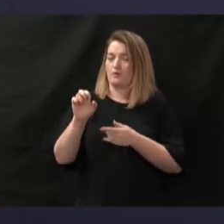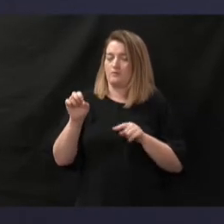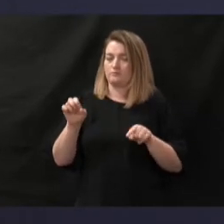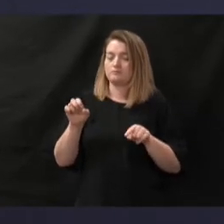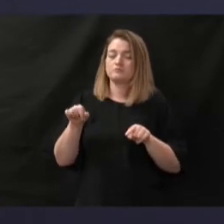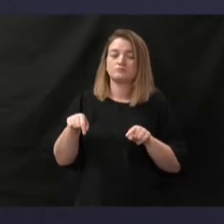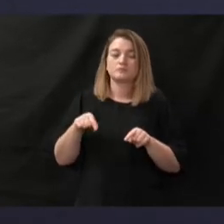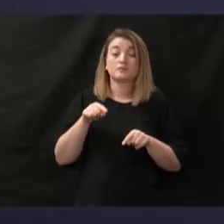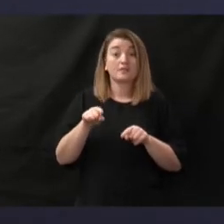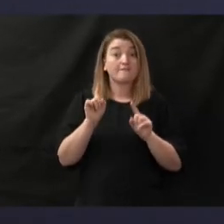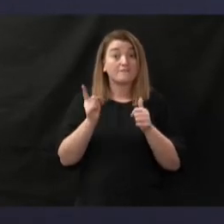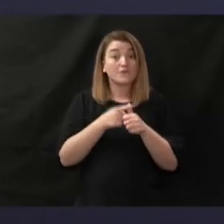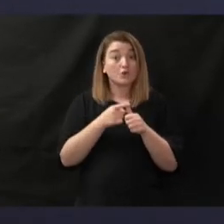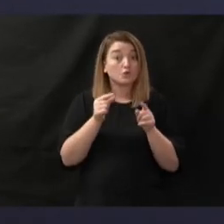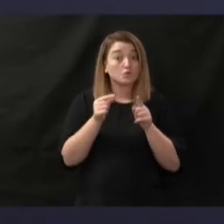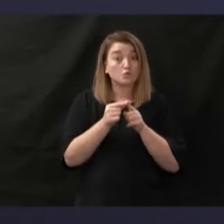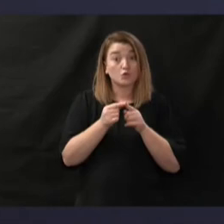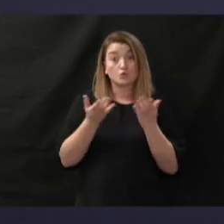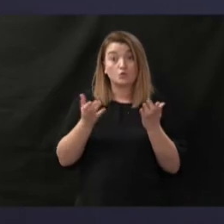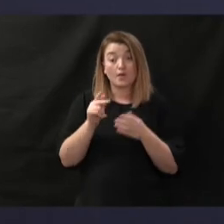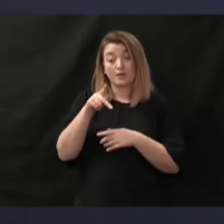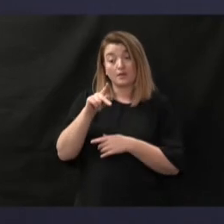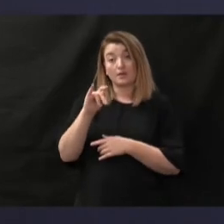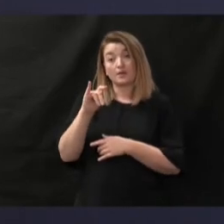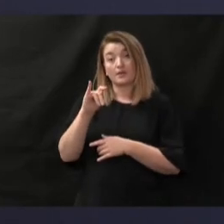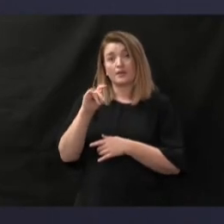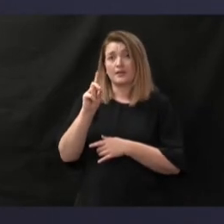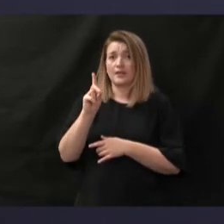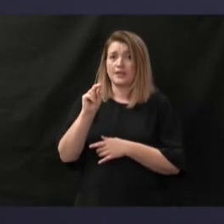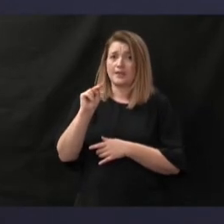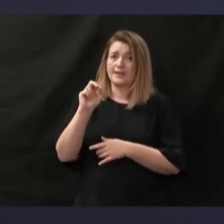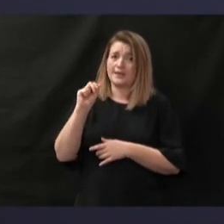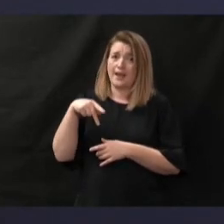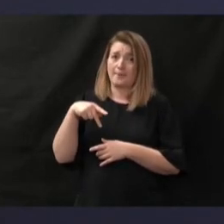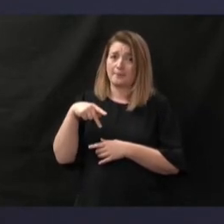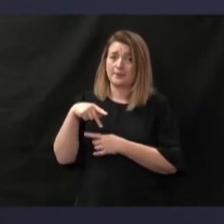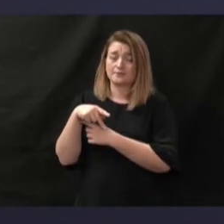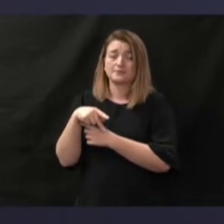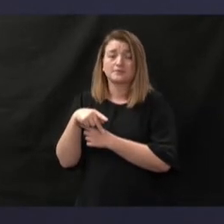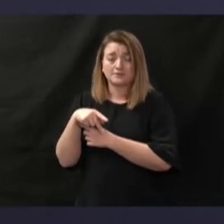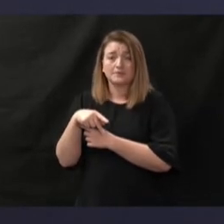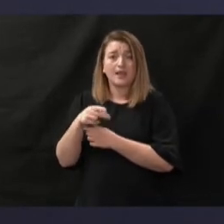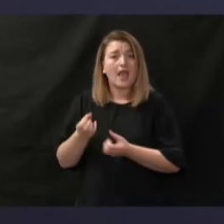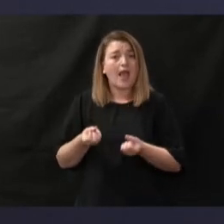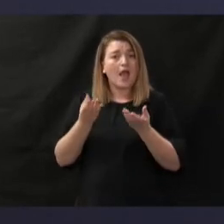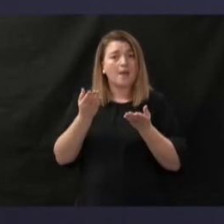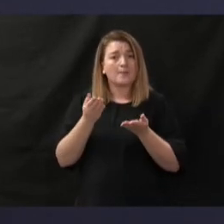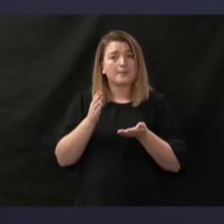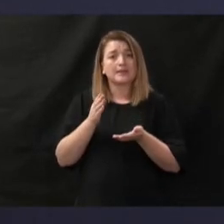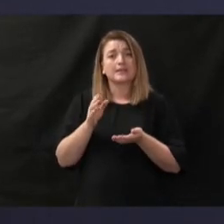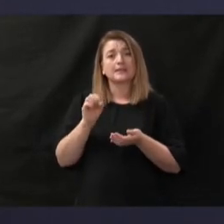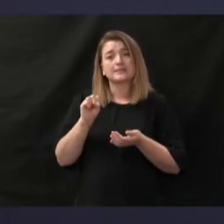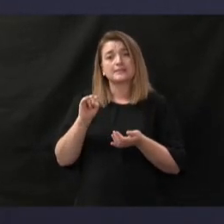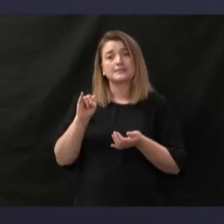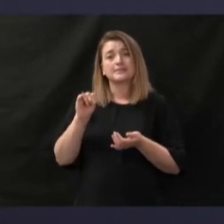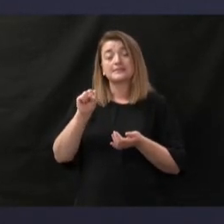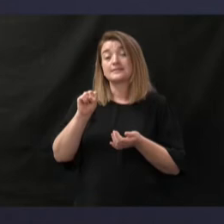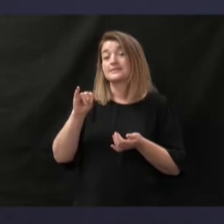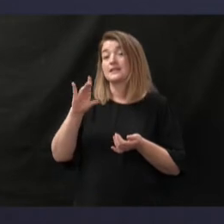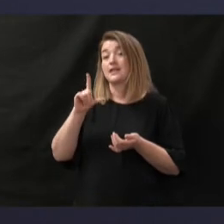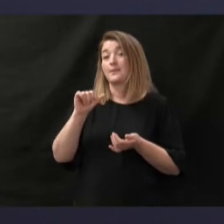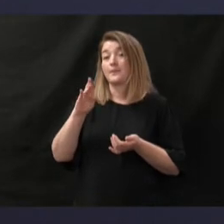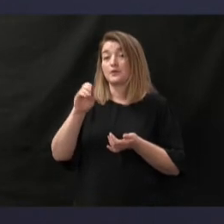that we're gonna spell is kidnap. What is it? Kidnap. Let's see how many syllables that is. Put your hand underneath your